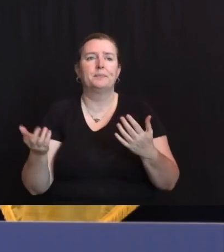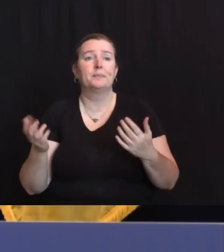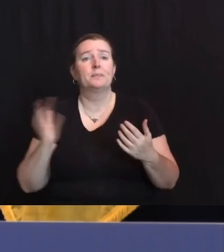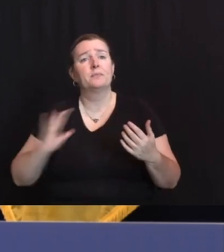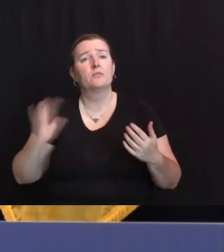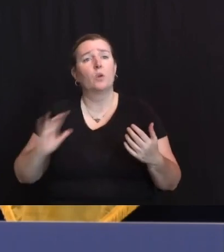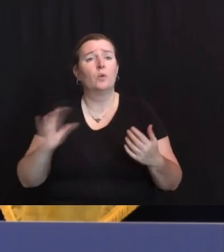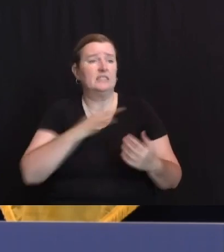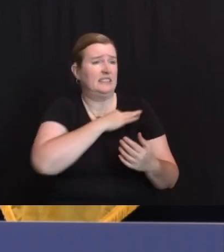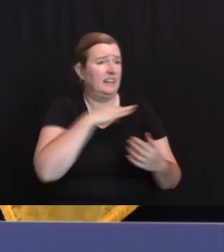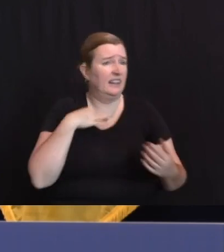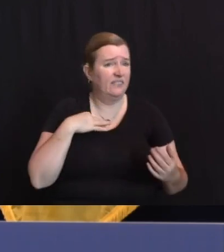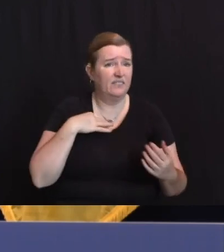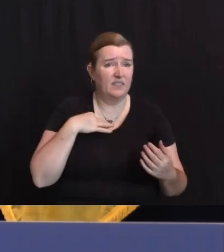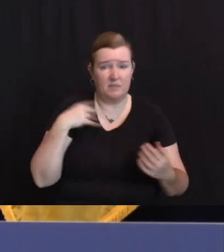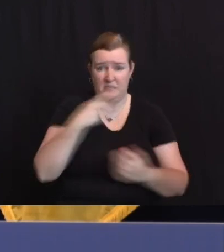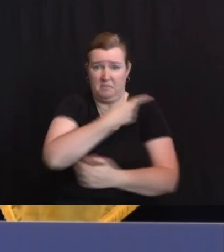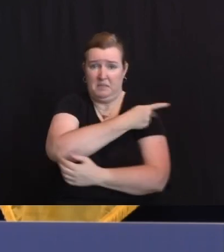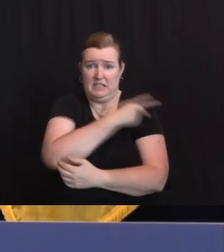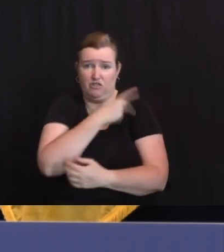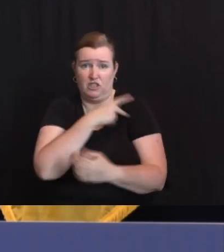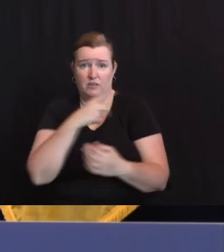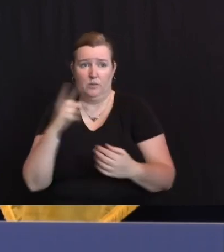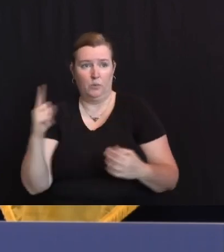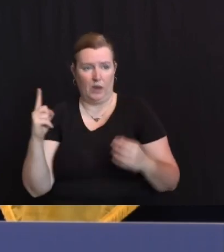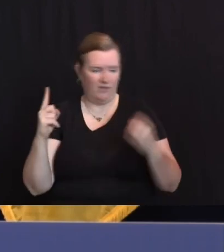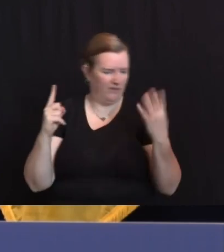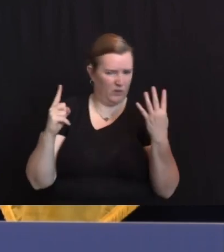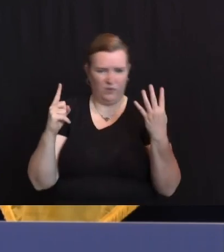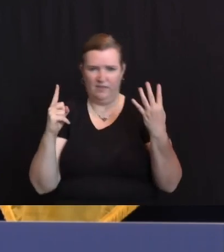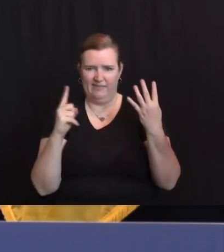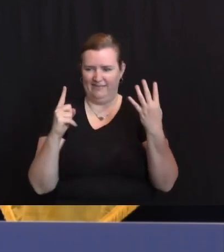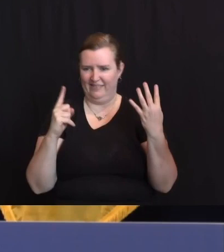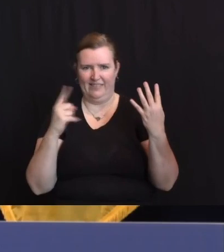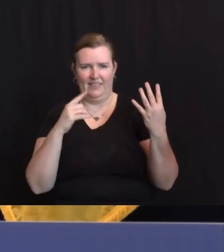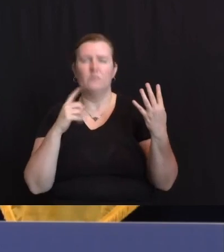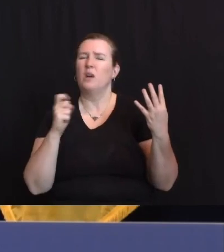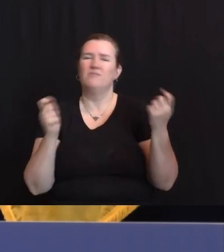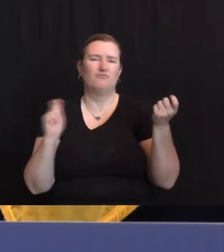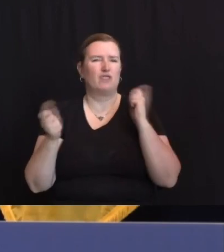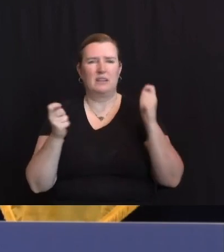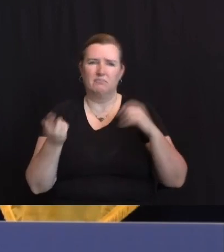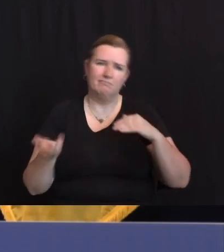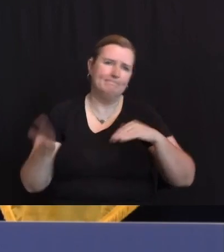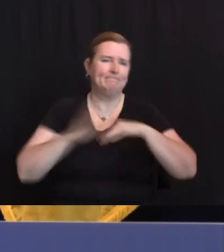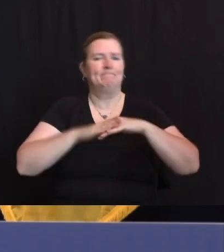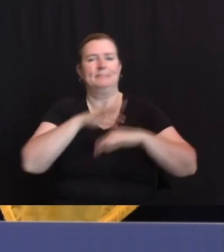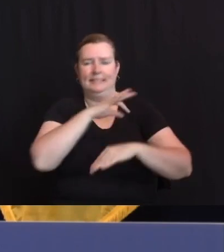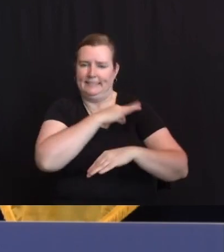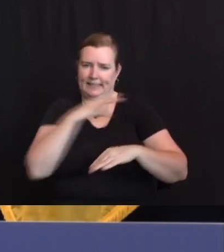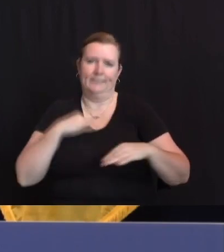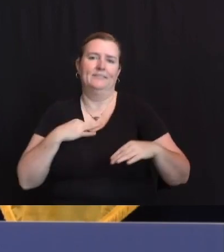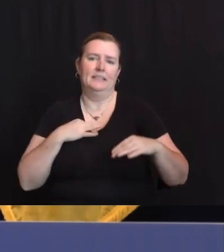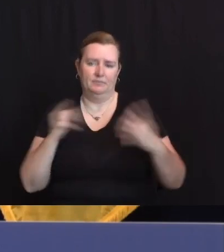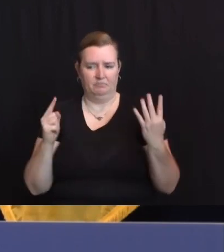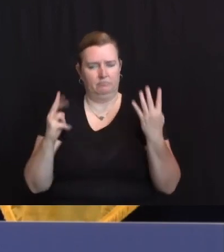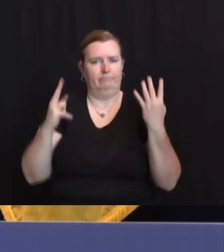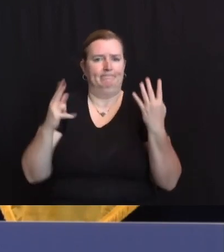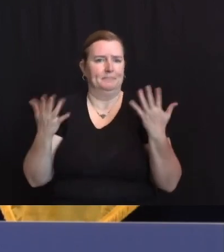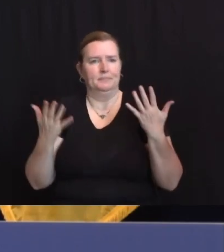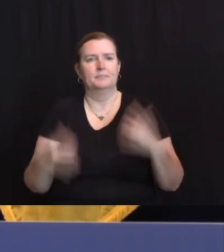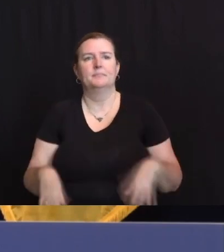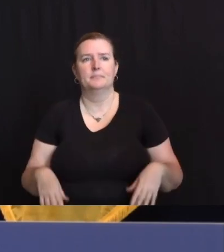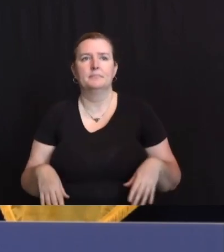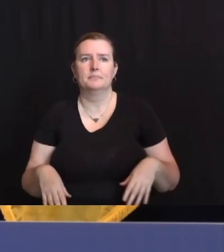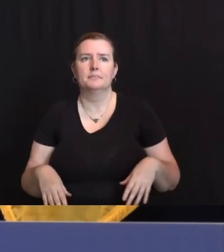to $3 above the state minimum wage for anybody working in those facilities. And the direct care ratio, if you